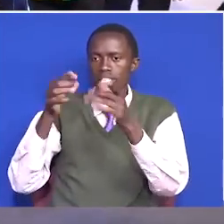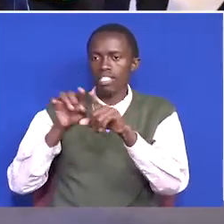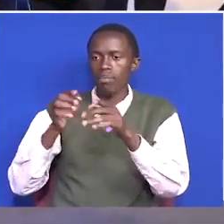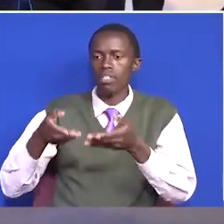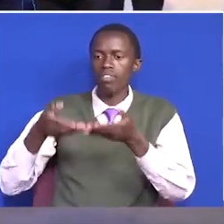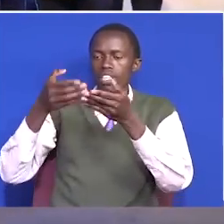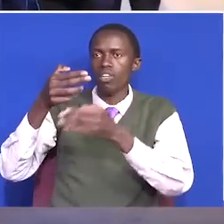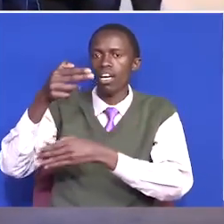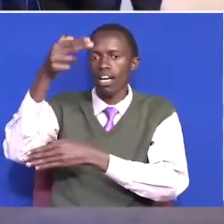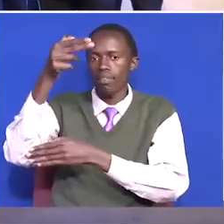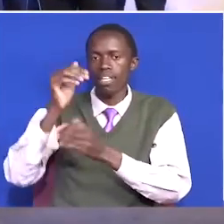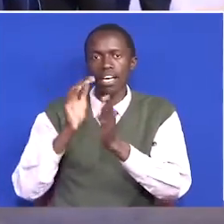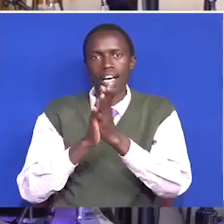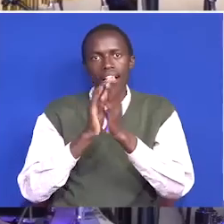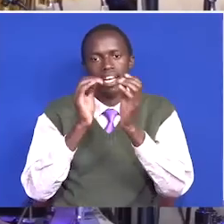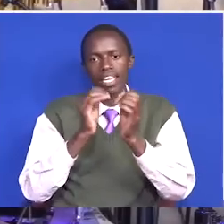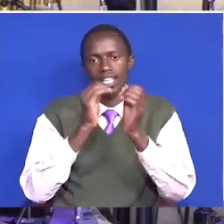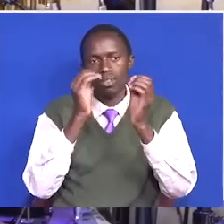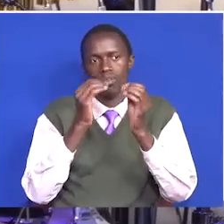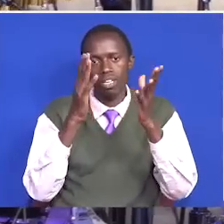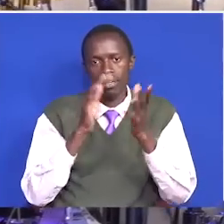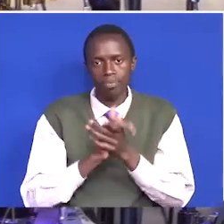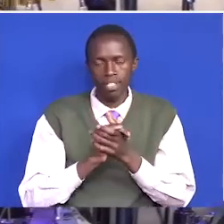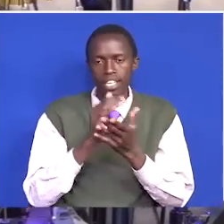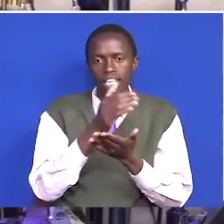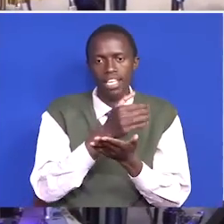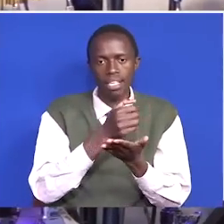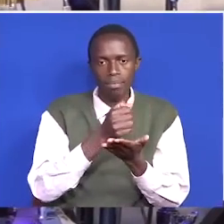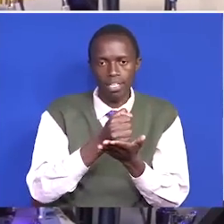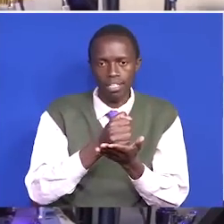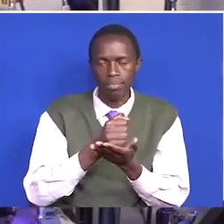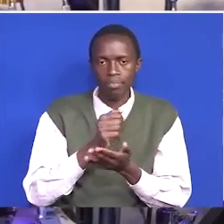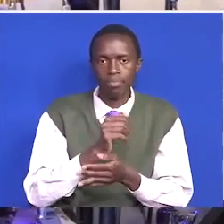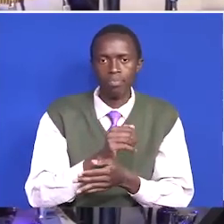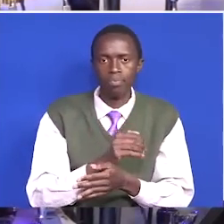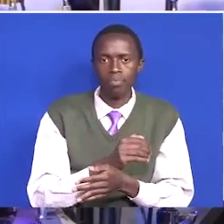lifted on high. Hallelujah. Amen.